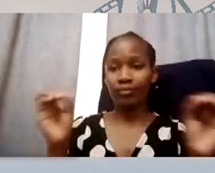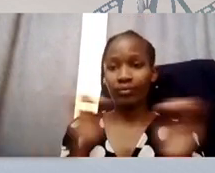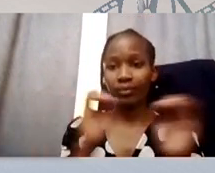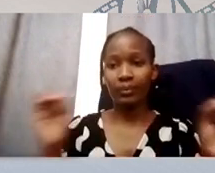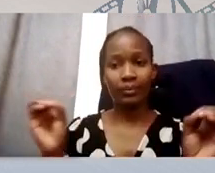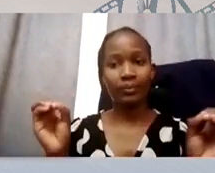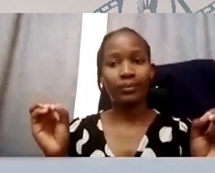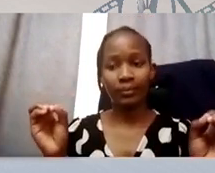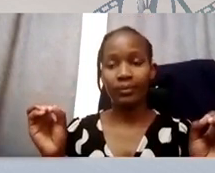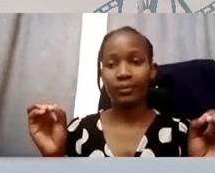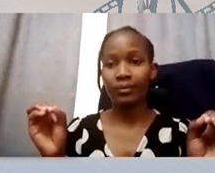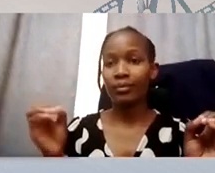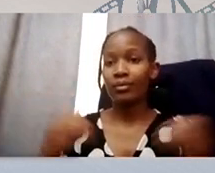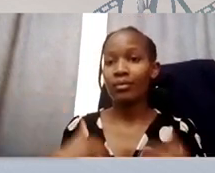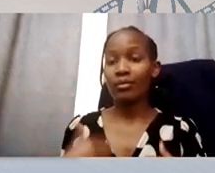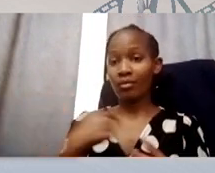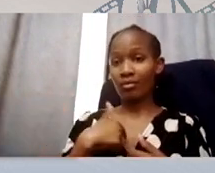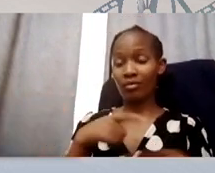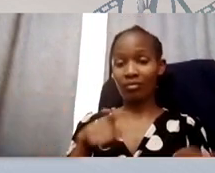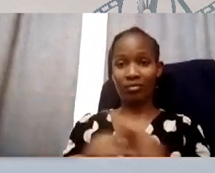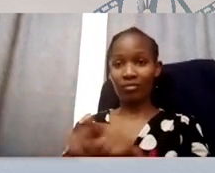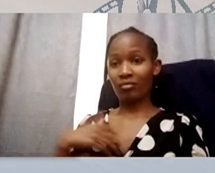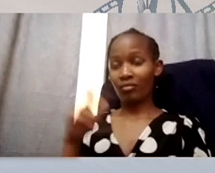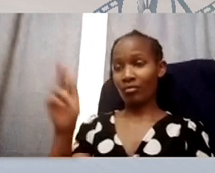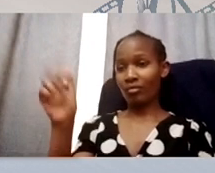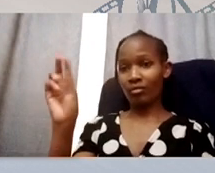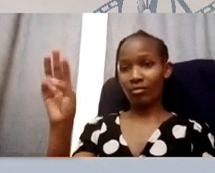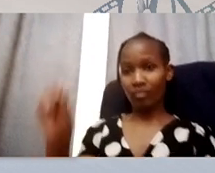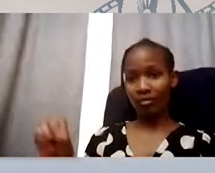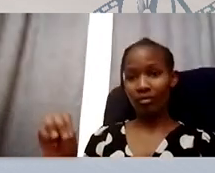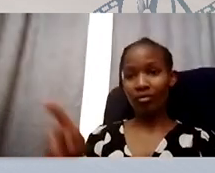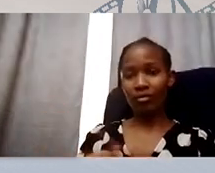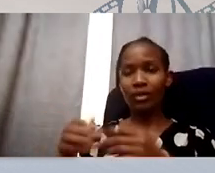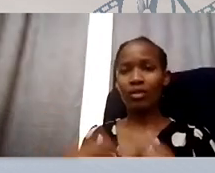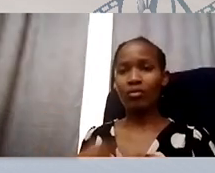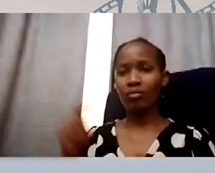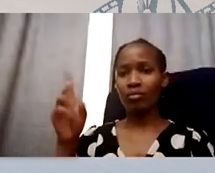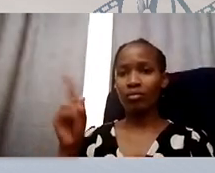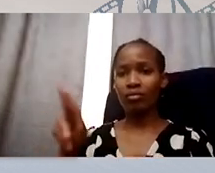polite. There's me. There's Mr. Karim. There's Madam Duta. There's quite a few of us. Huh?